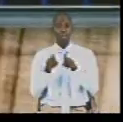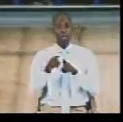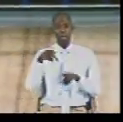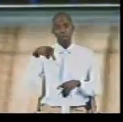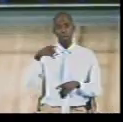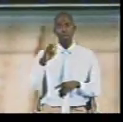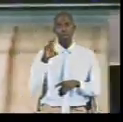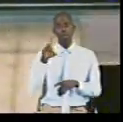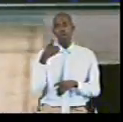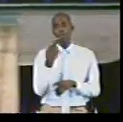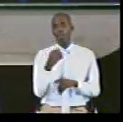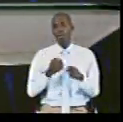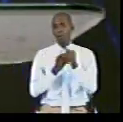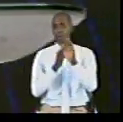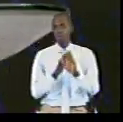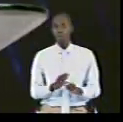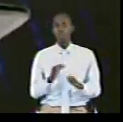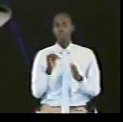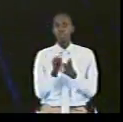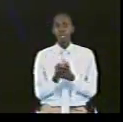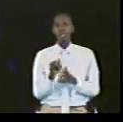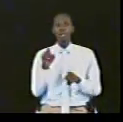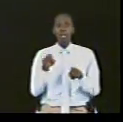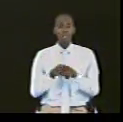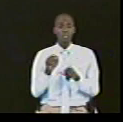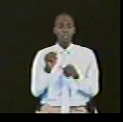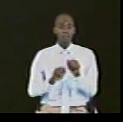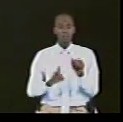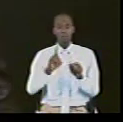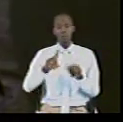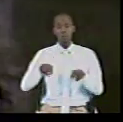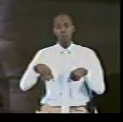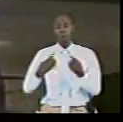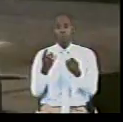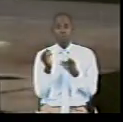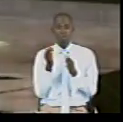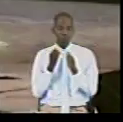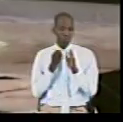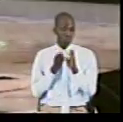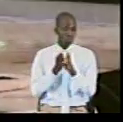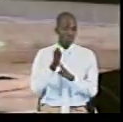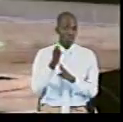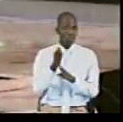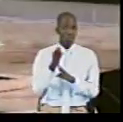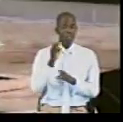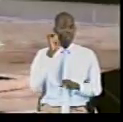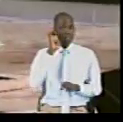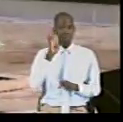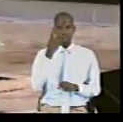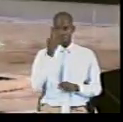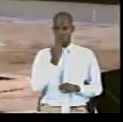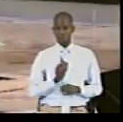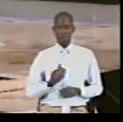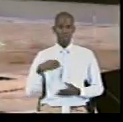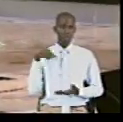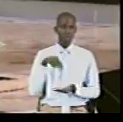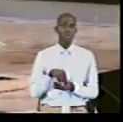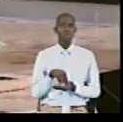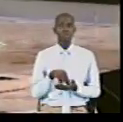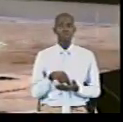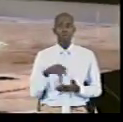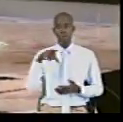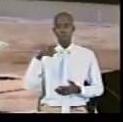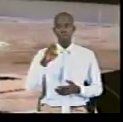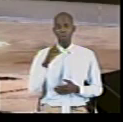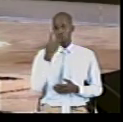when everybody was going the other direction, he could stand alone and he could stand for the